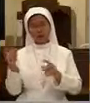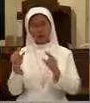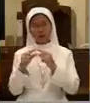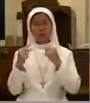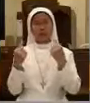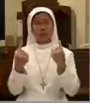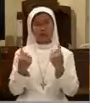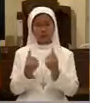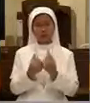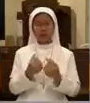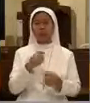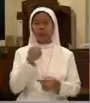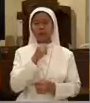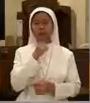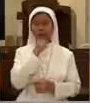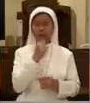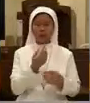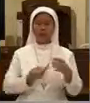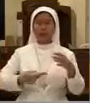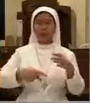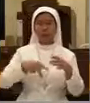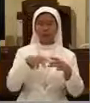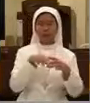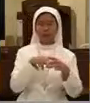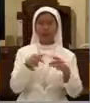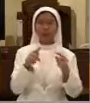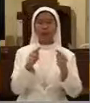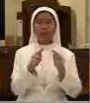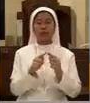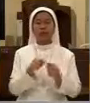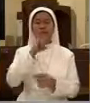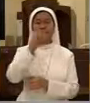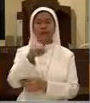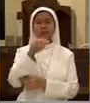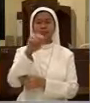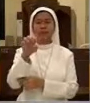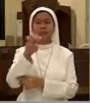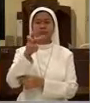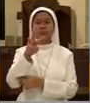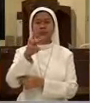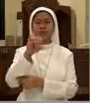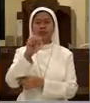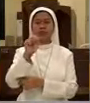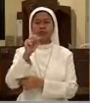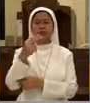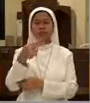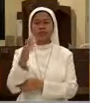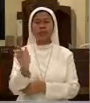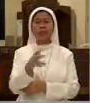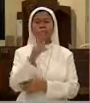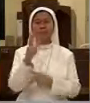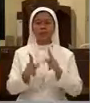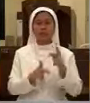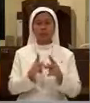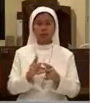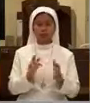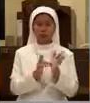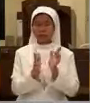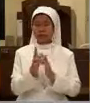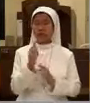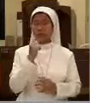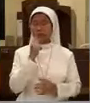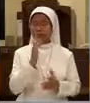the faith of the Jewish people. No? He praised this